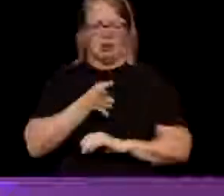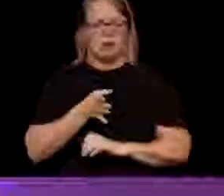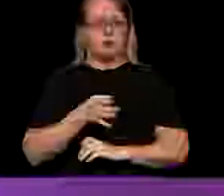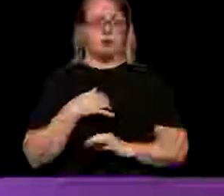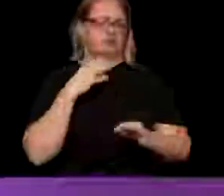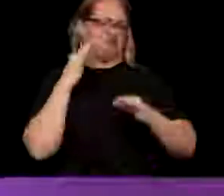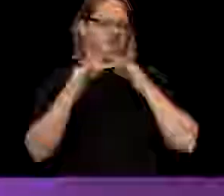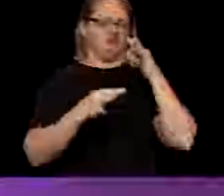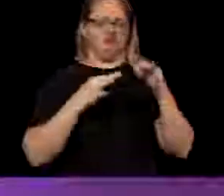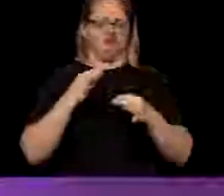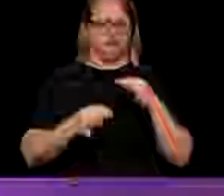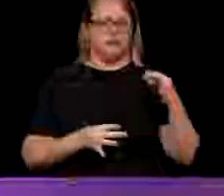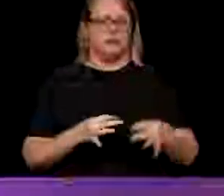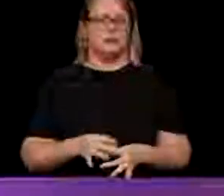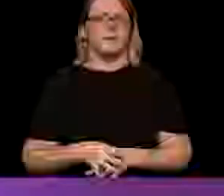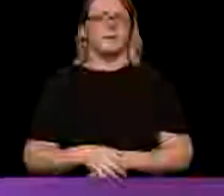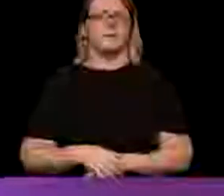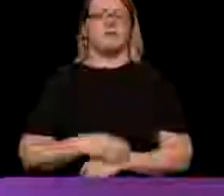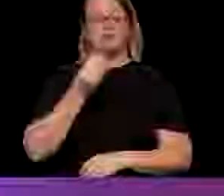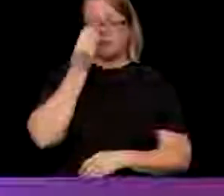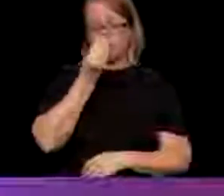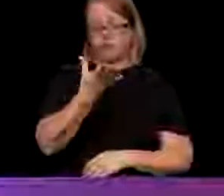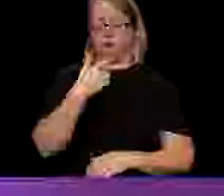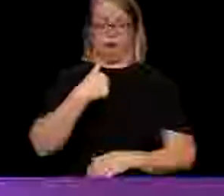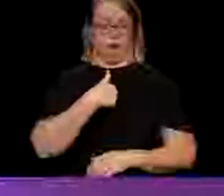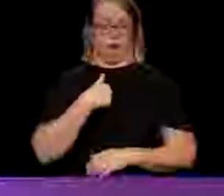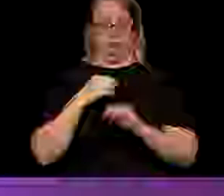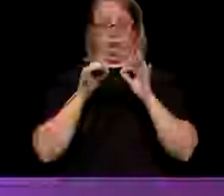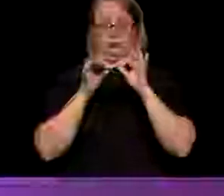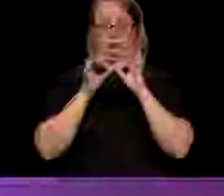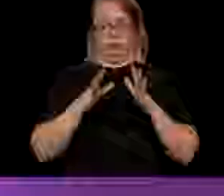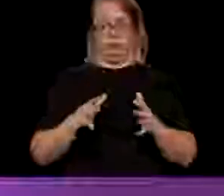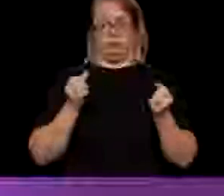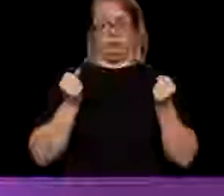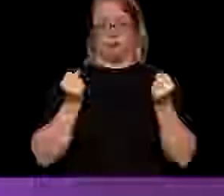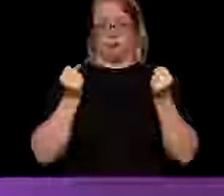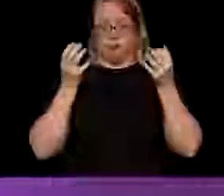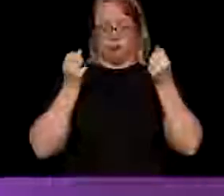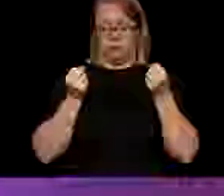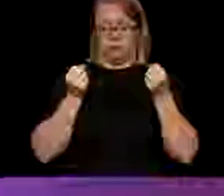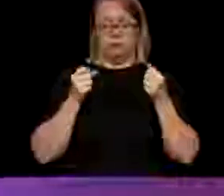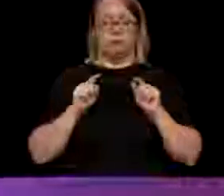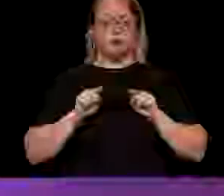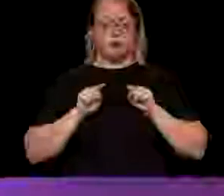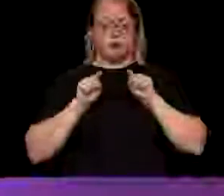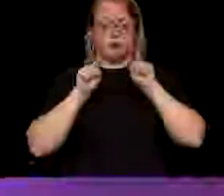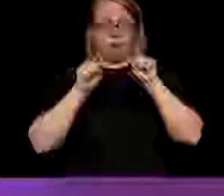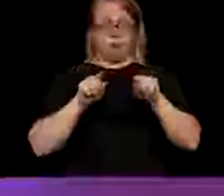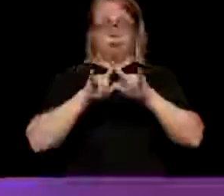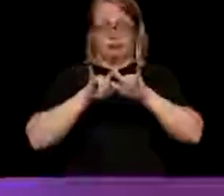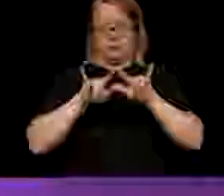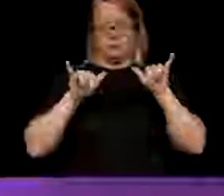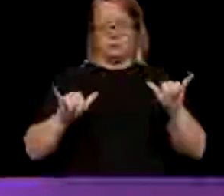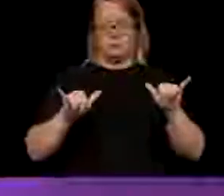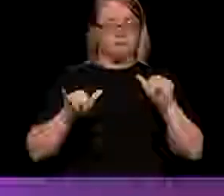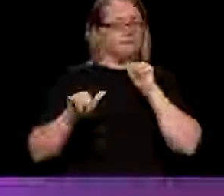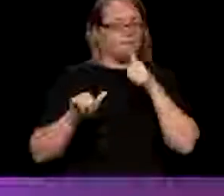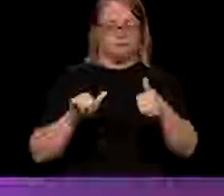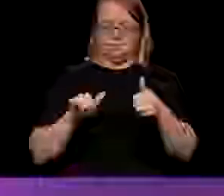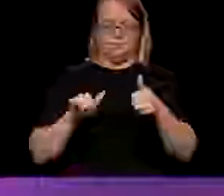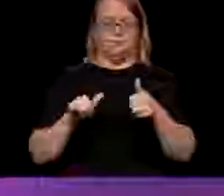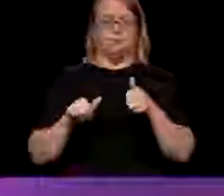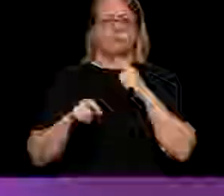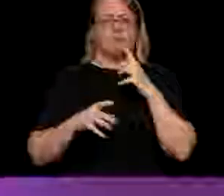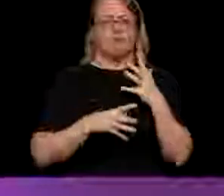the forest look a little bit deeper. And then we move on, almost in the order of the rainbow, from red